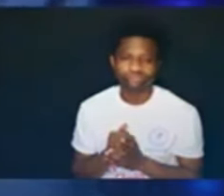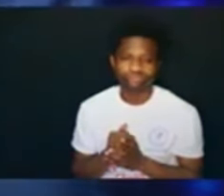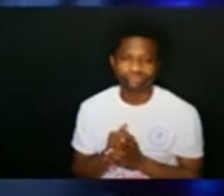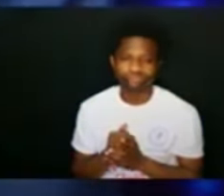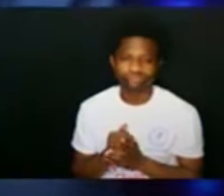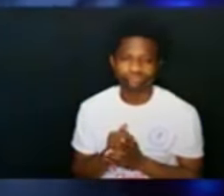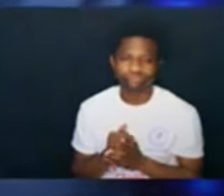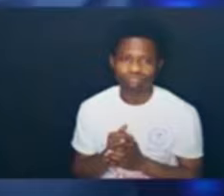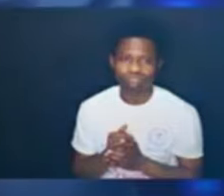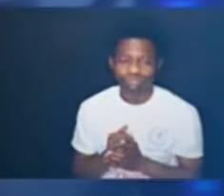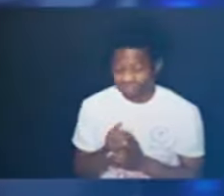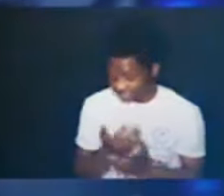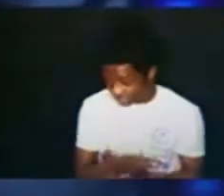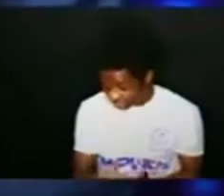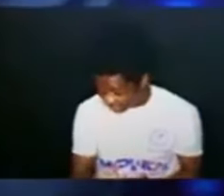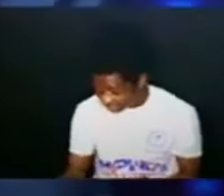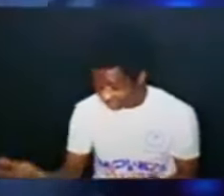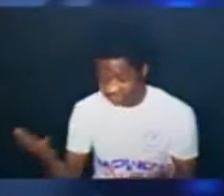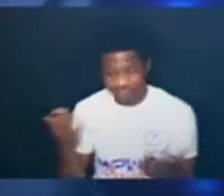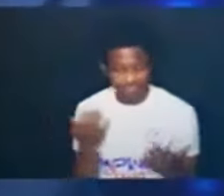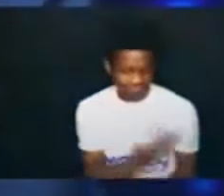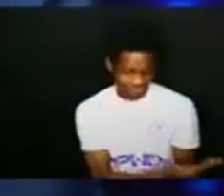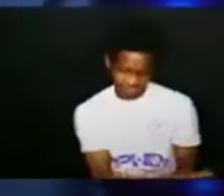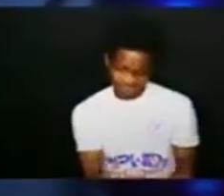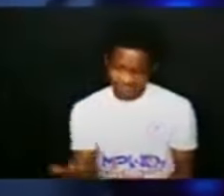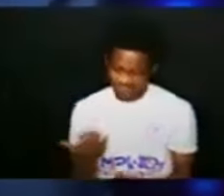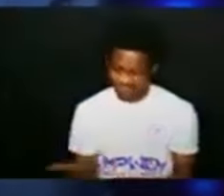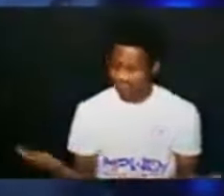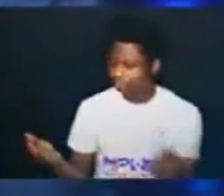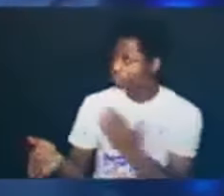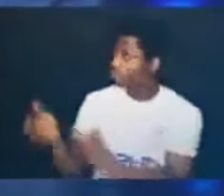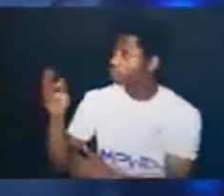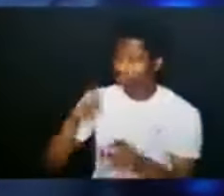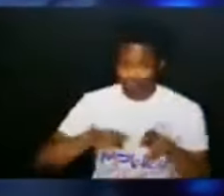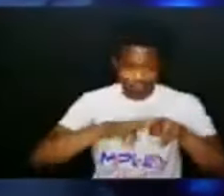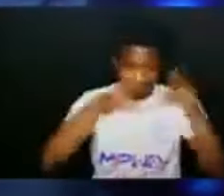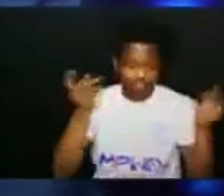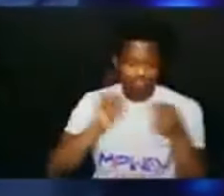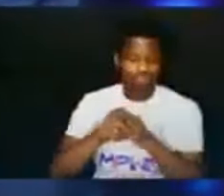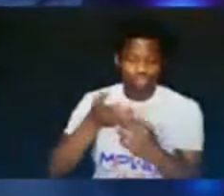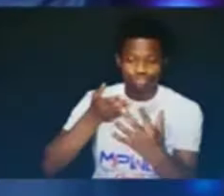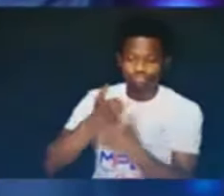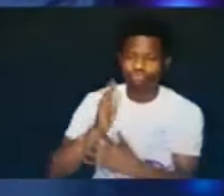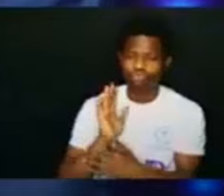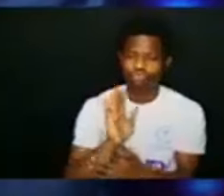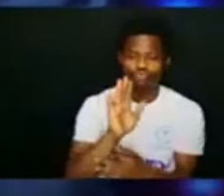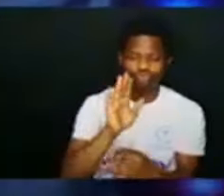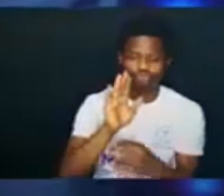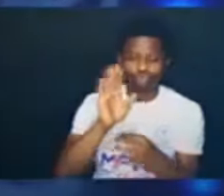are the things God has revealed to us by His Spirit. So God reveals things to us by His